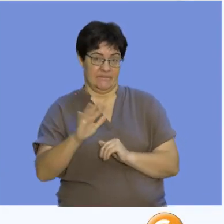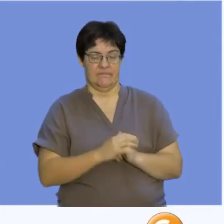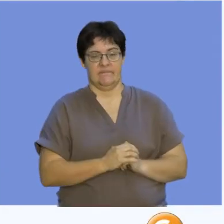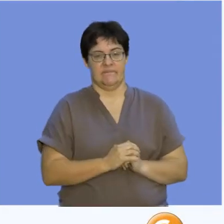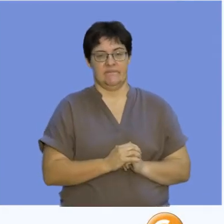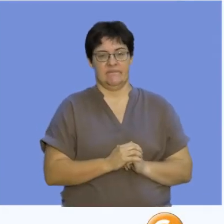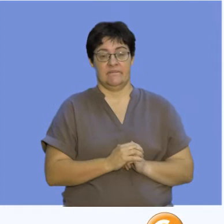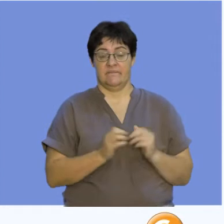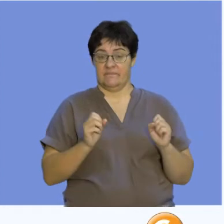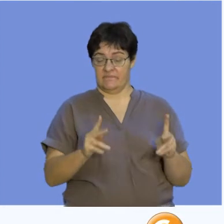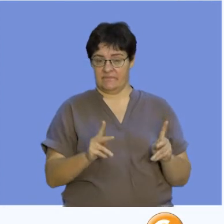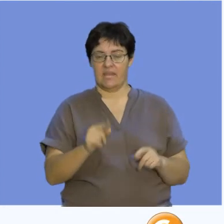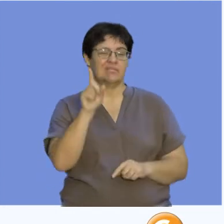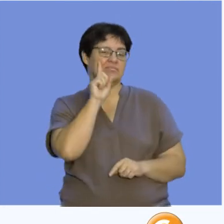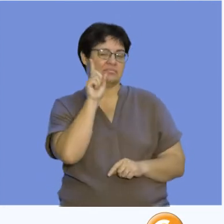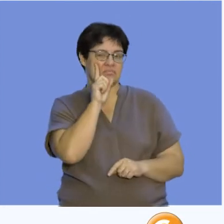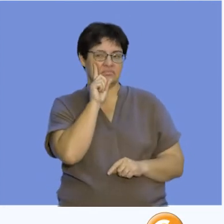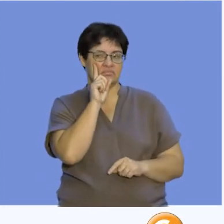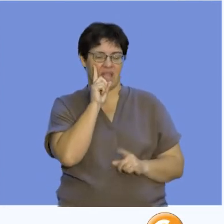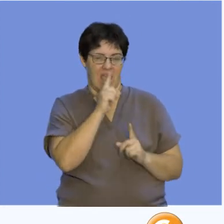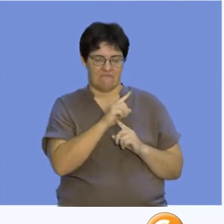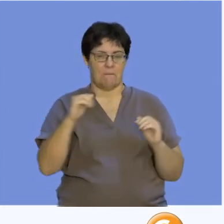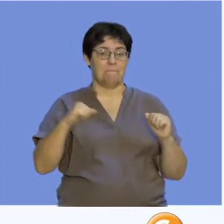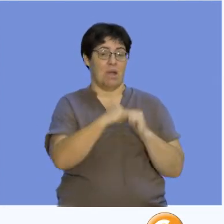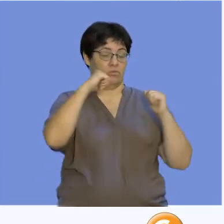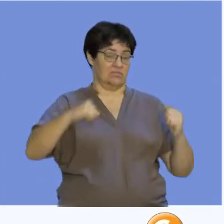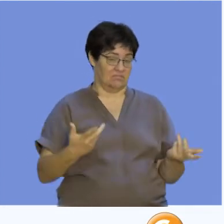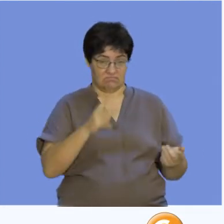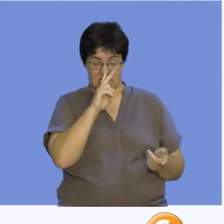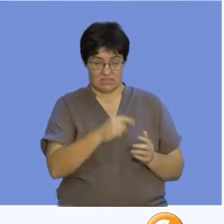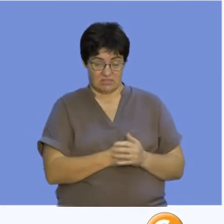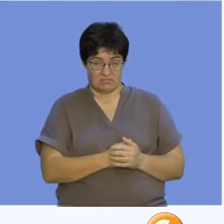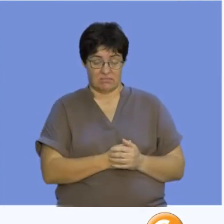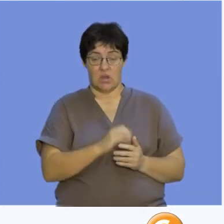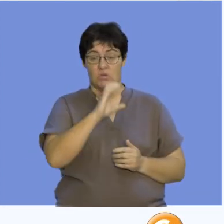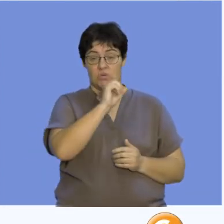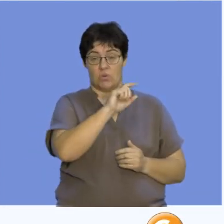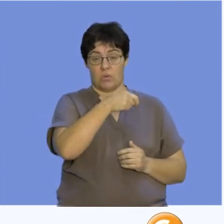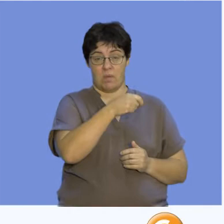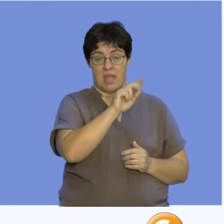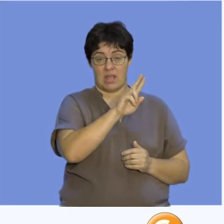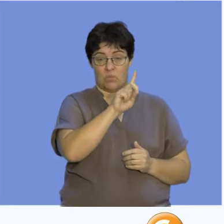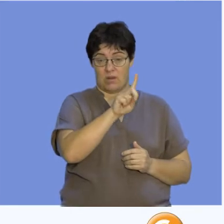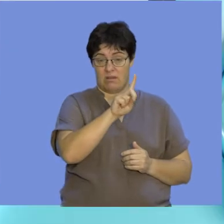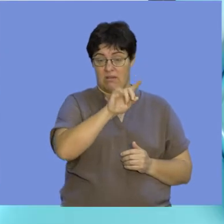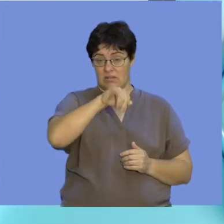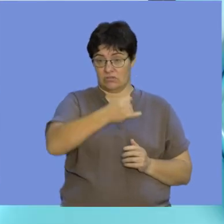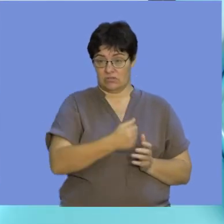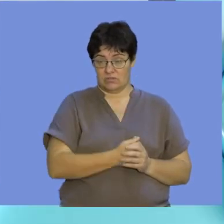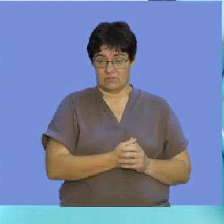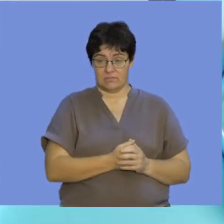Okay, let's see if it bounces. We got 0.81 kilojoules, so here we